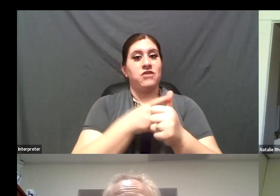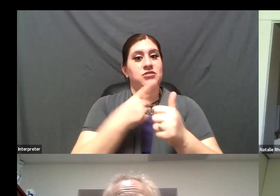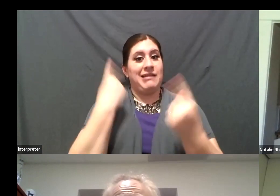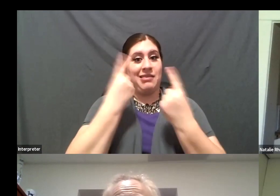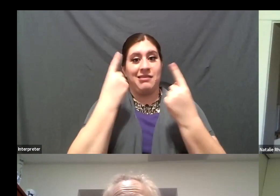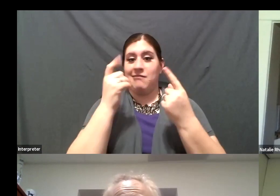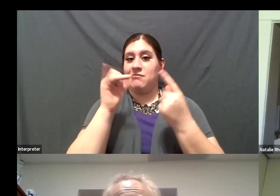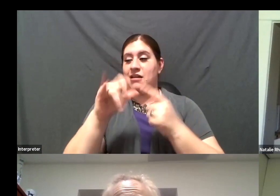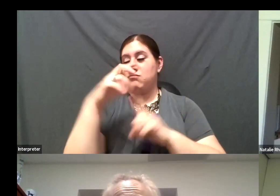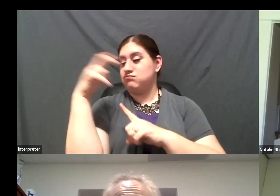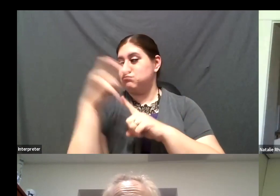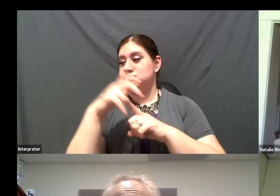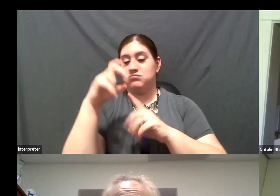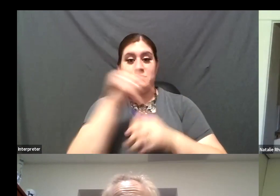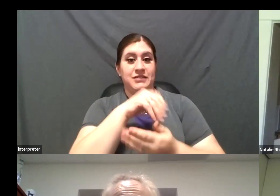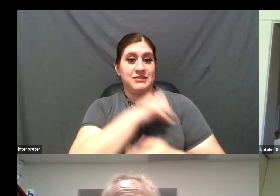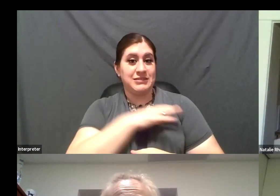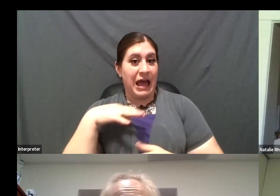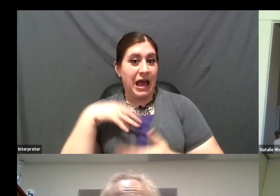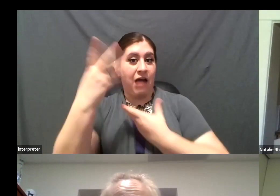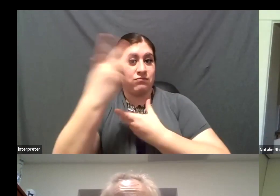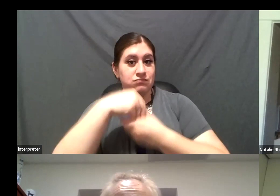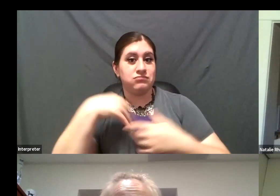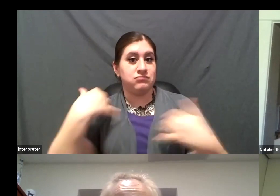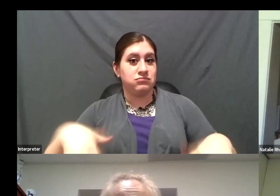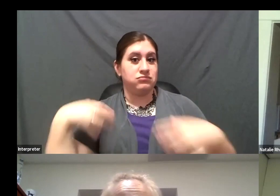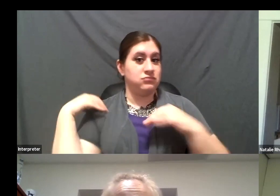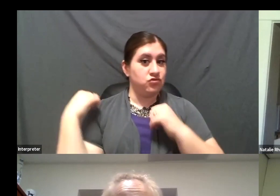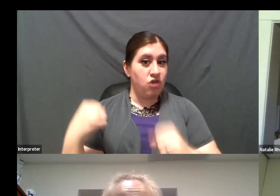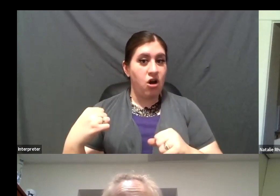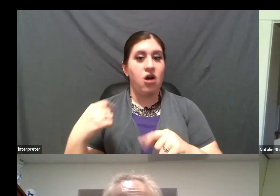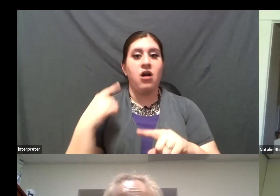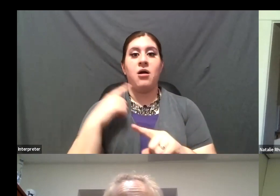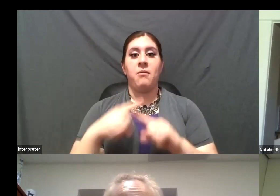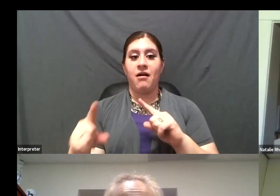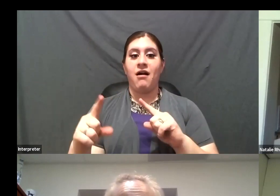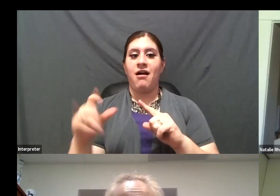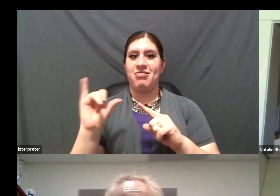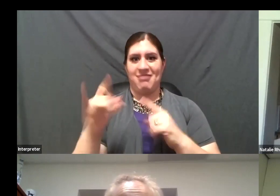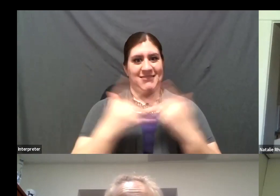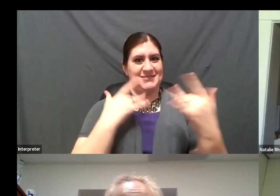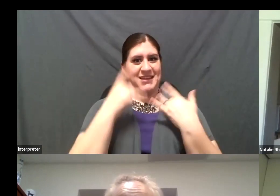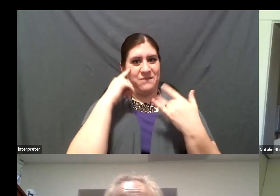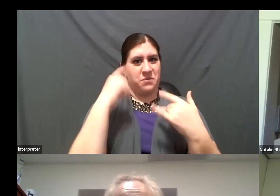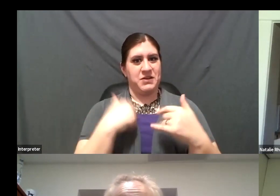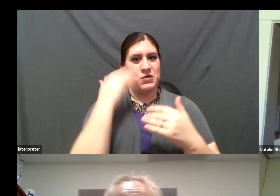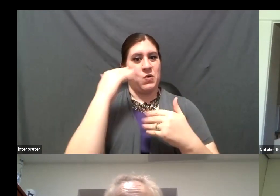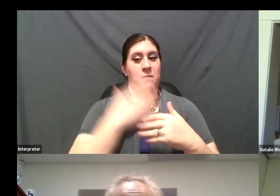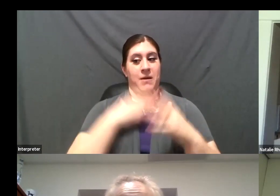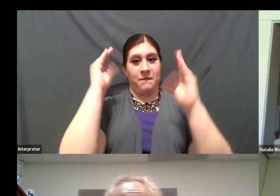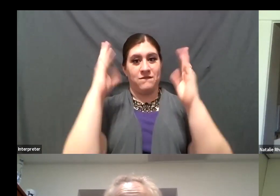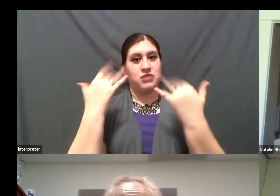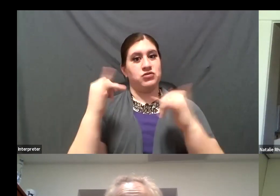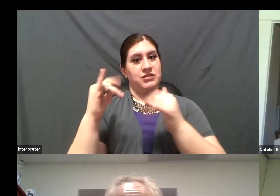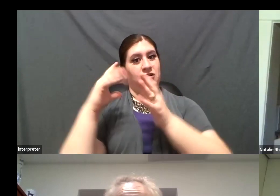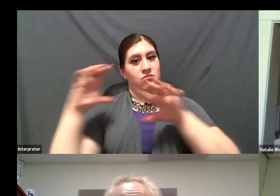great that the faculty are involved in research so heavily. It always was exciting to me to know that my professors were